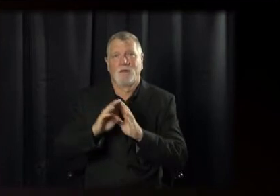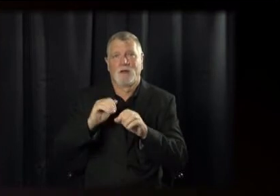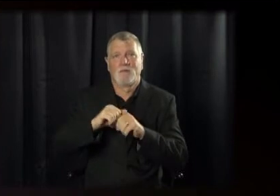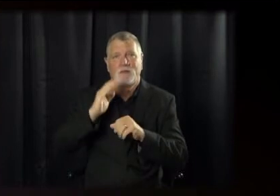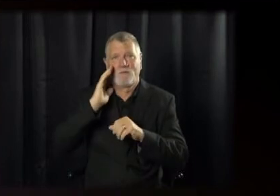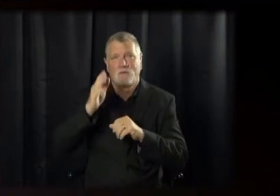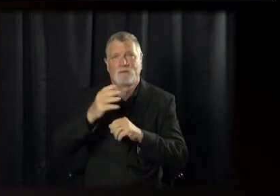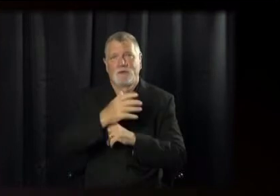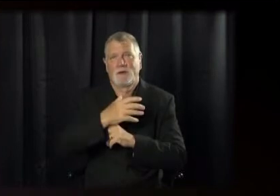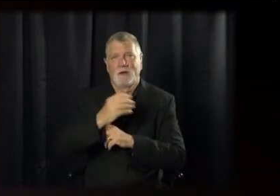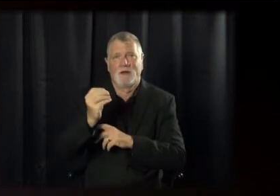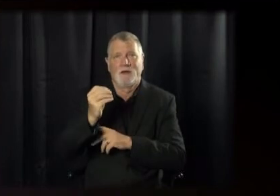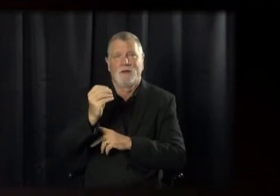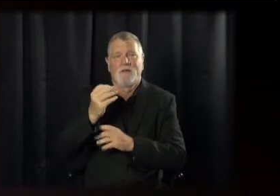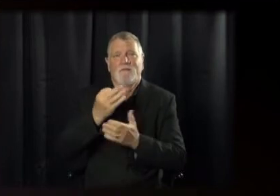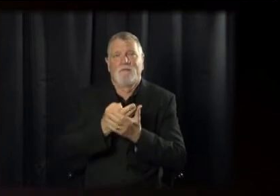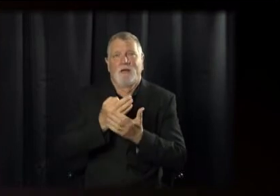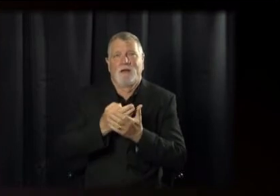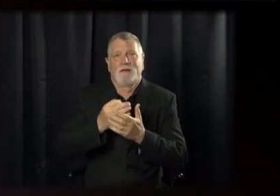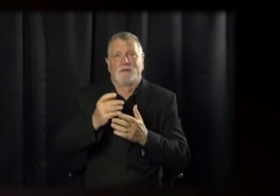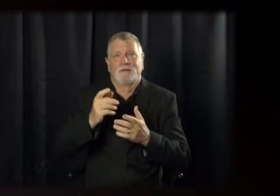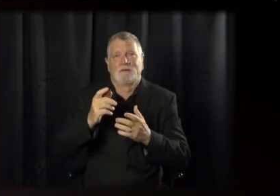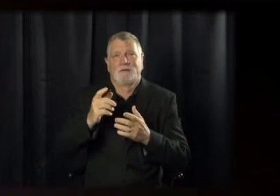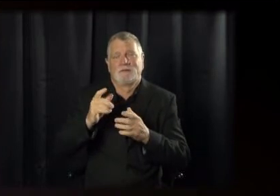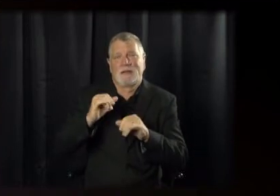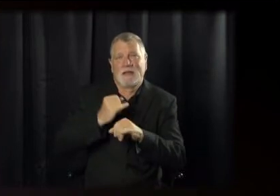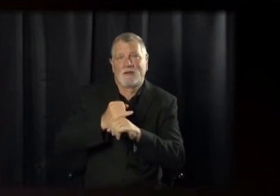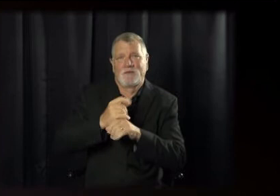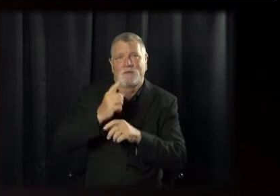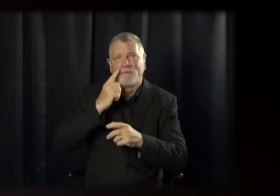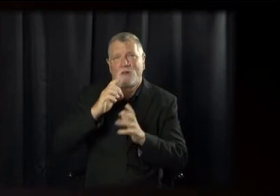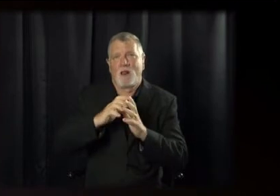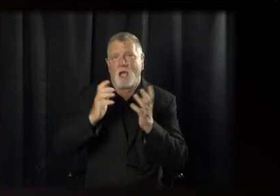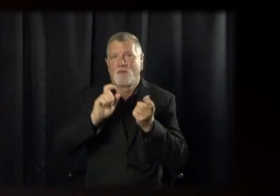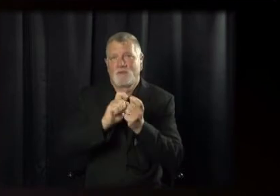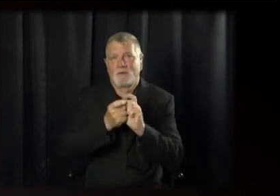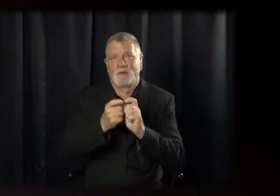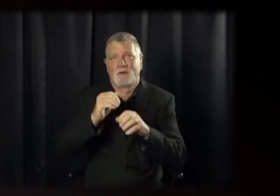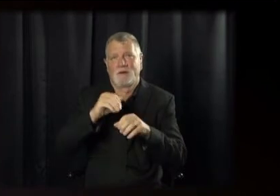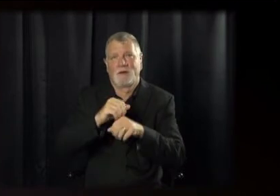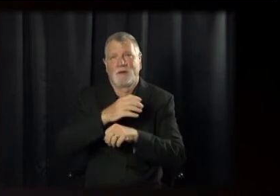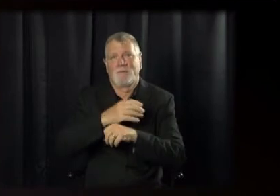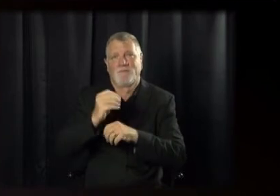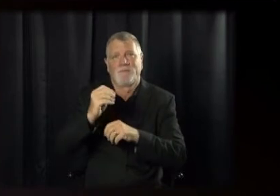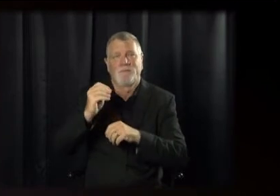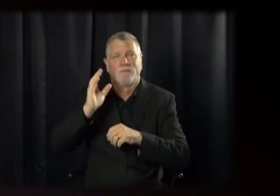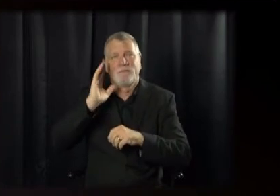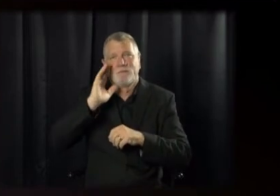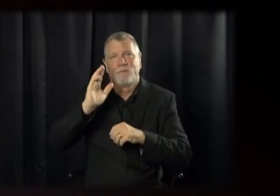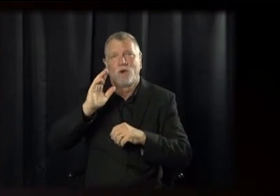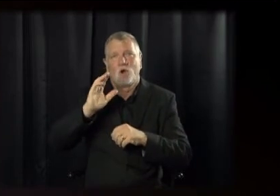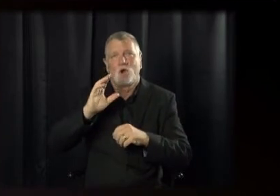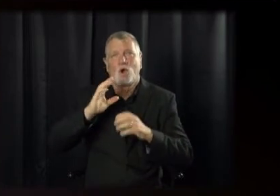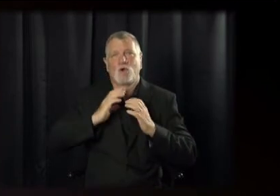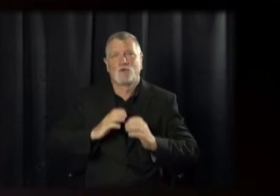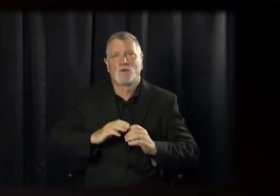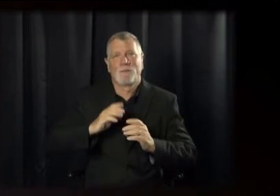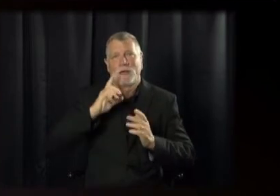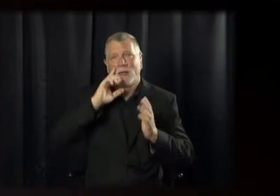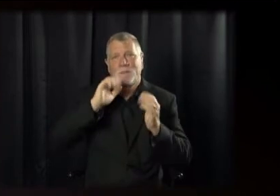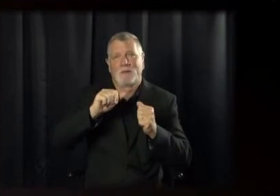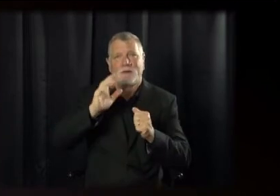future. The financial services industry is undergoing significant transformation as consumers' expectations for the level of